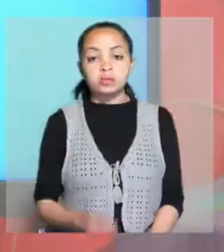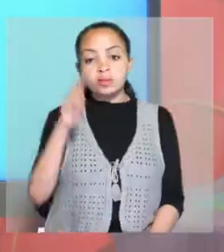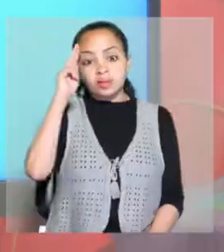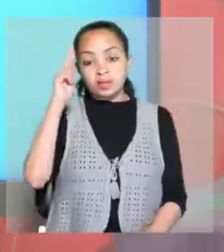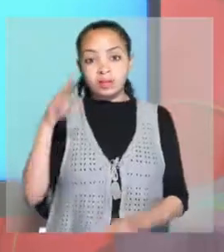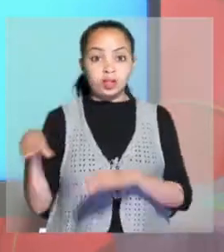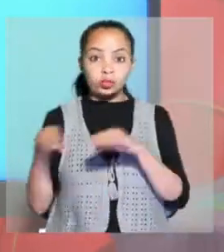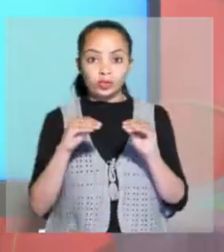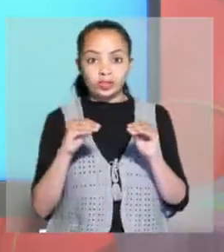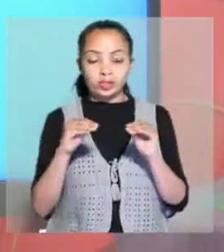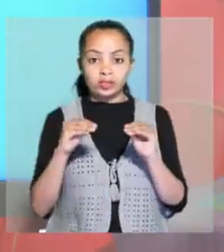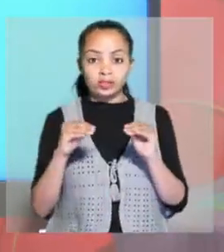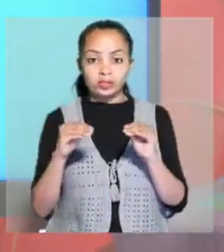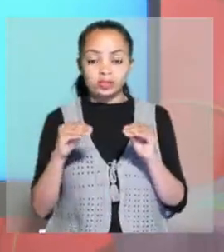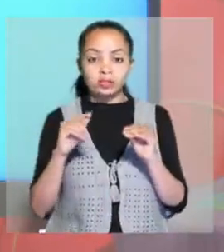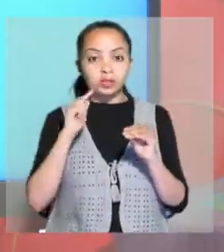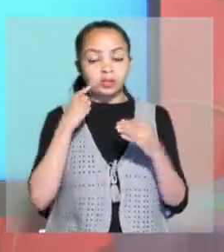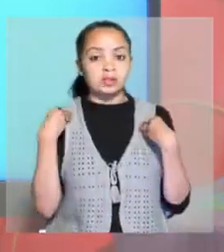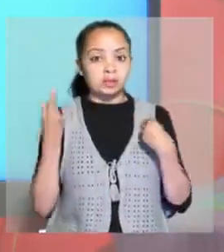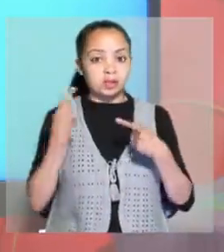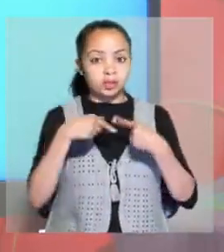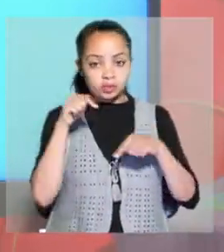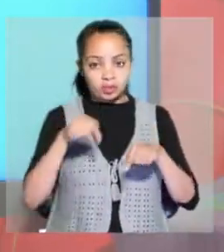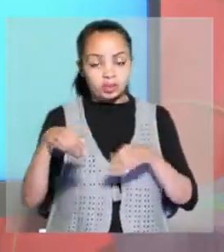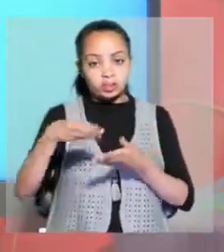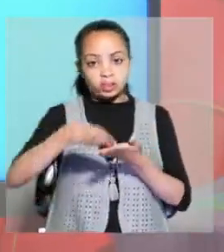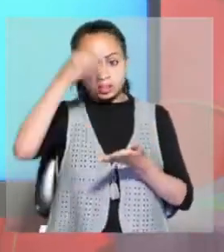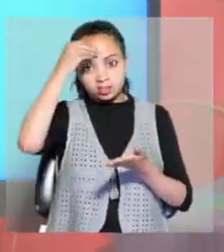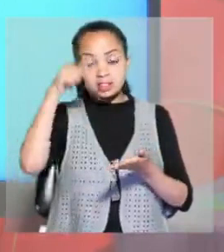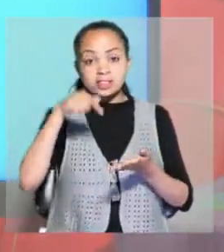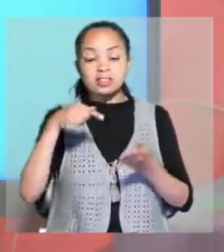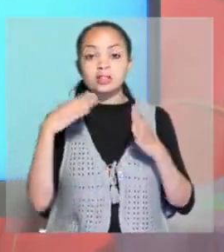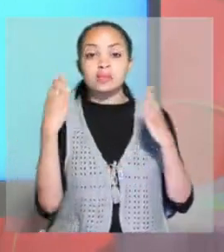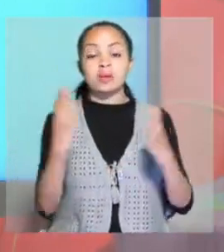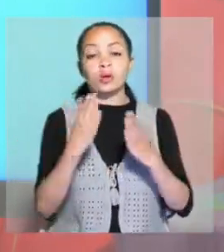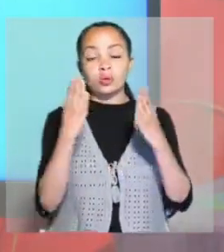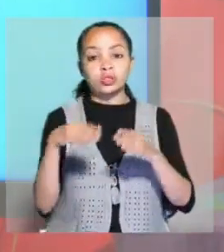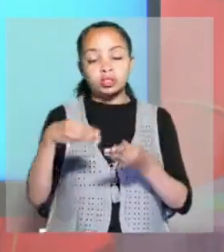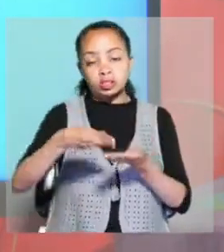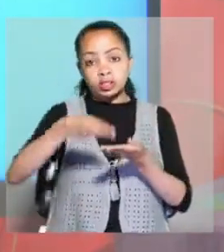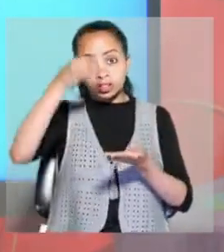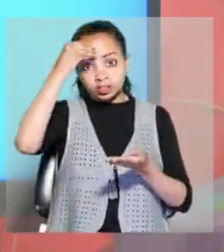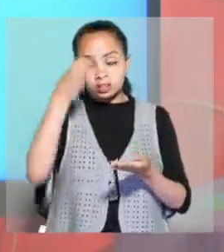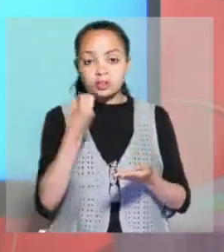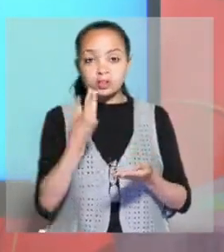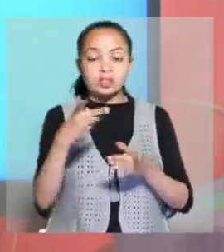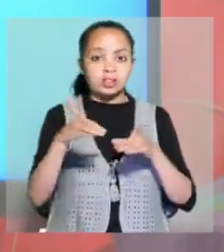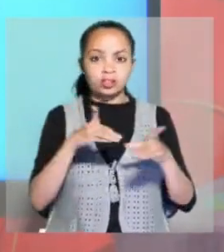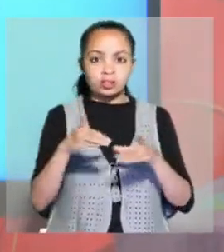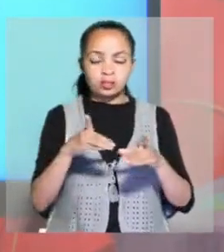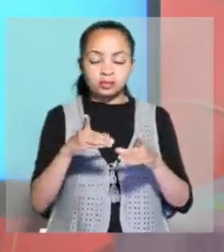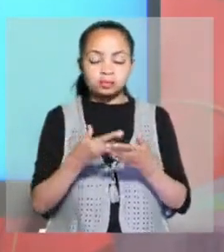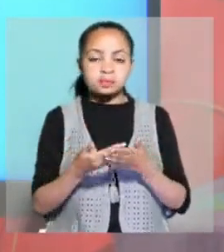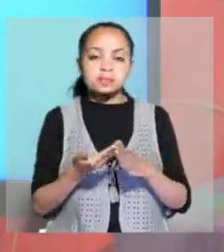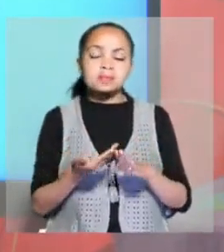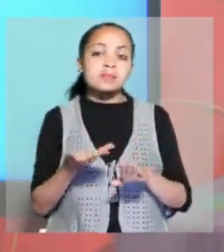Hello student, welcome to today's lesson. This is biology lesson for grade 12. Student, in our